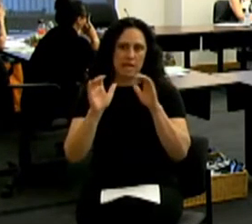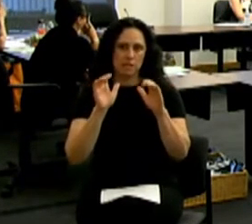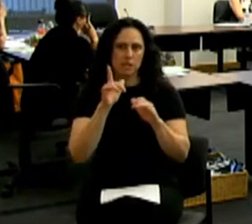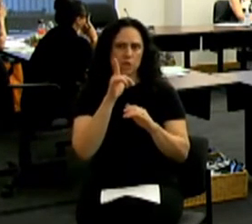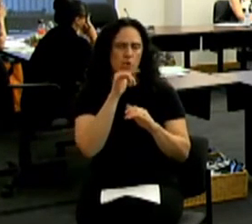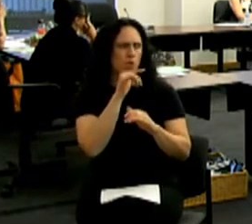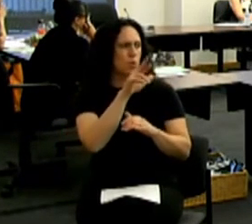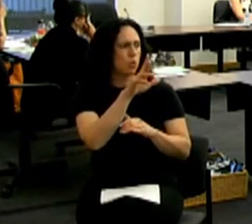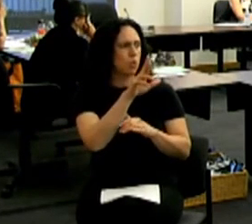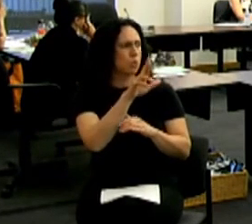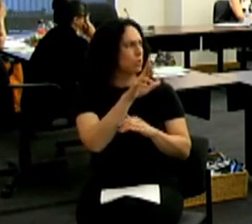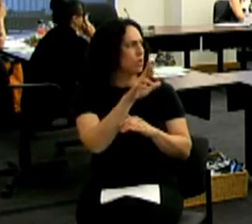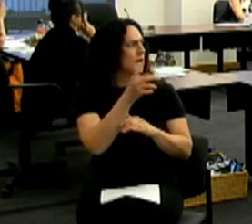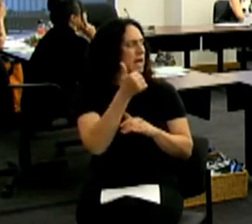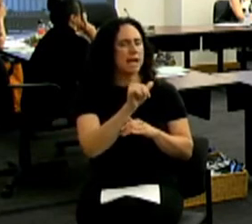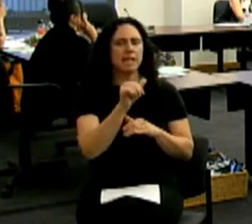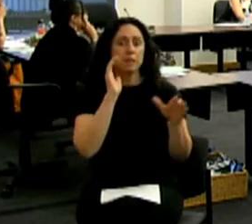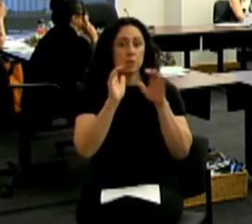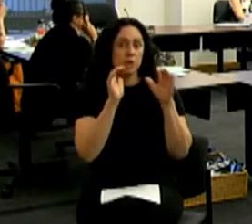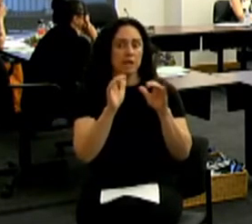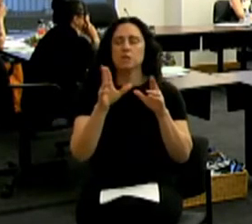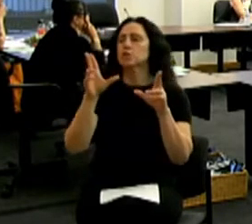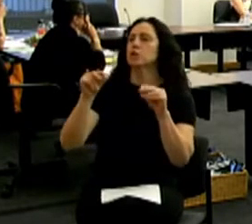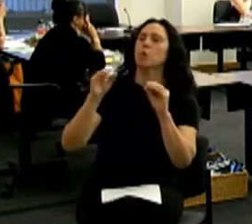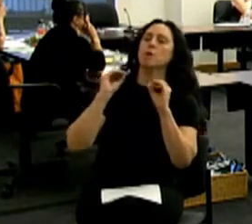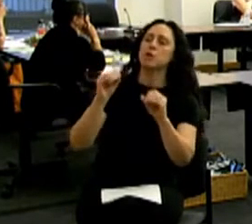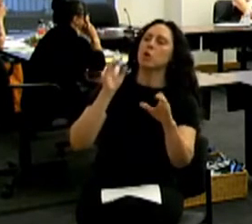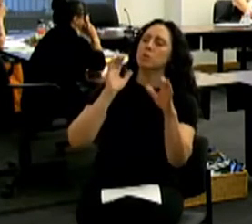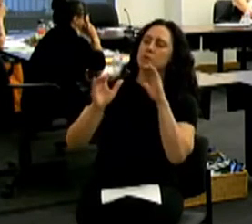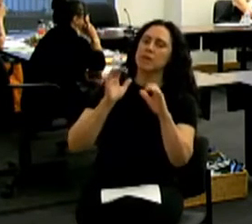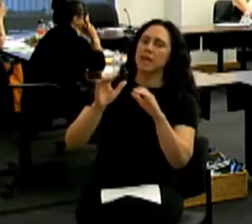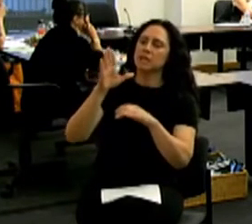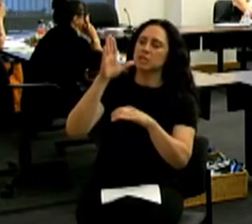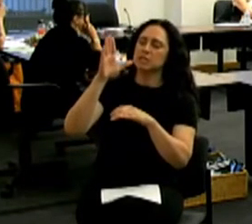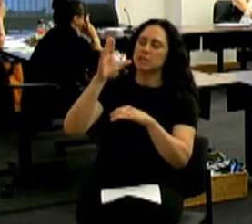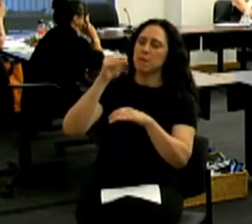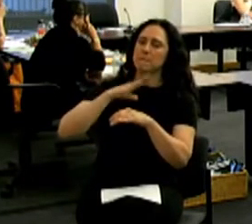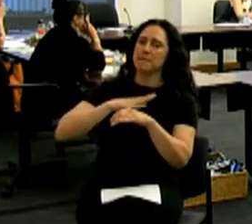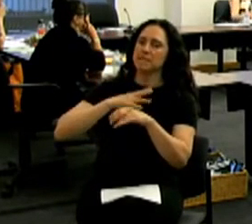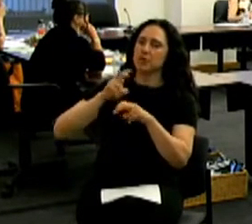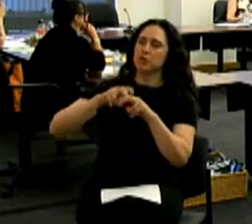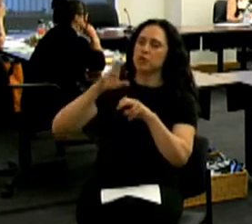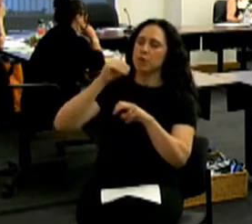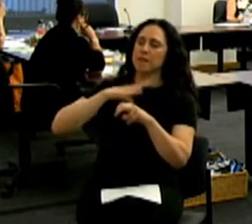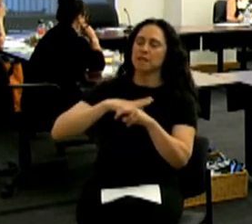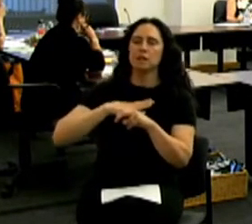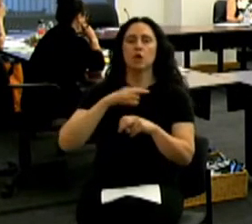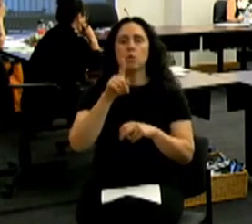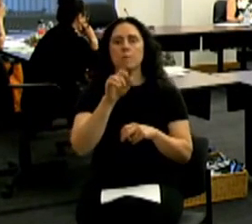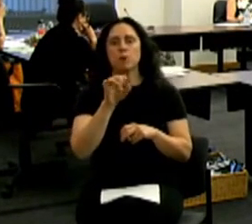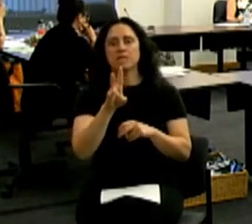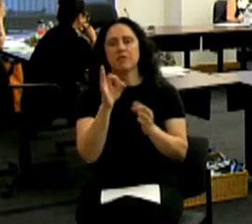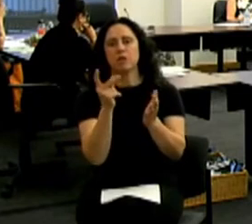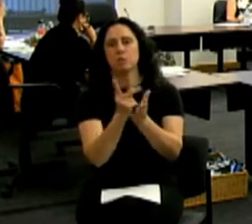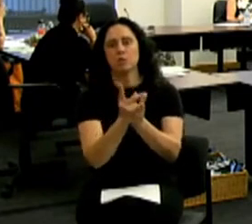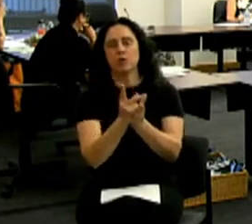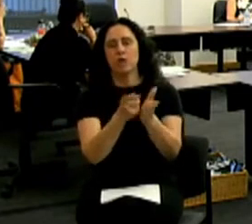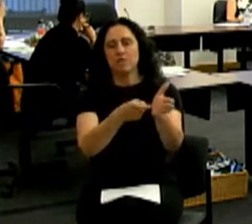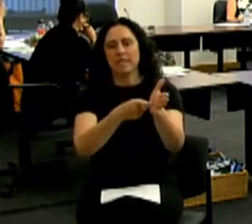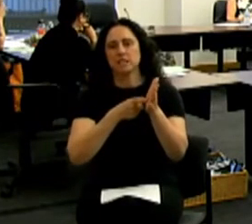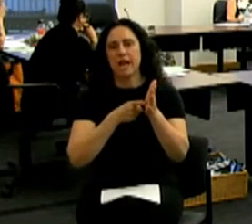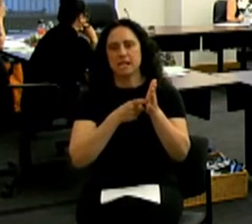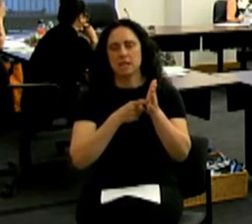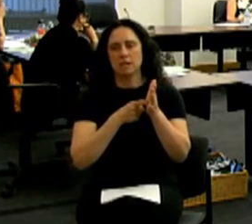communications. Ms. Rogers, any communications? No communications, Mr. Chairman. Okay. 1.7, approval of the